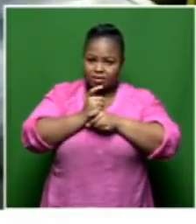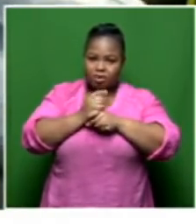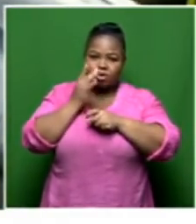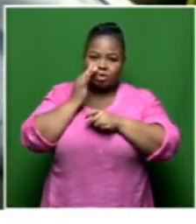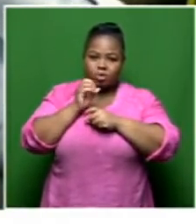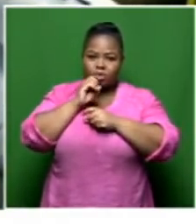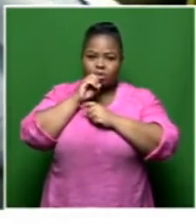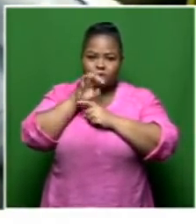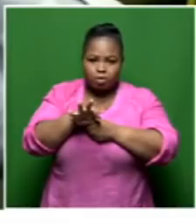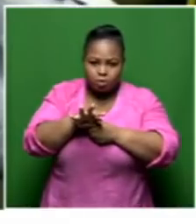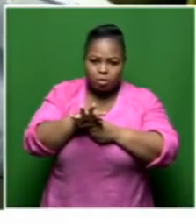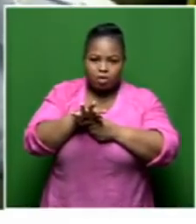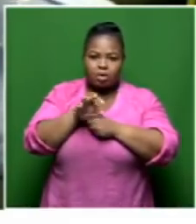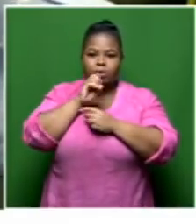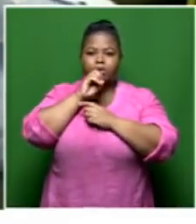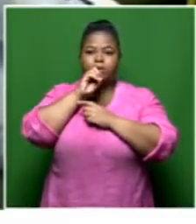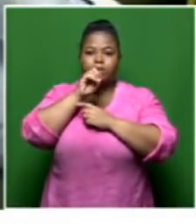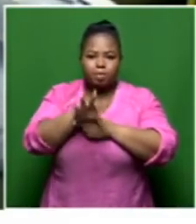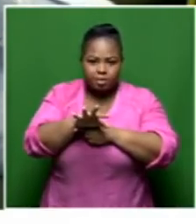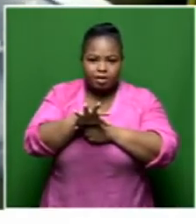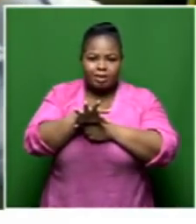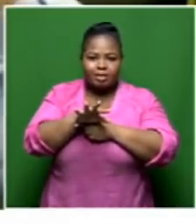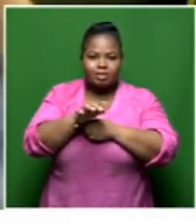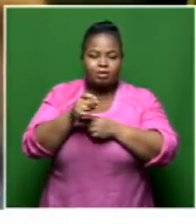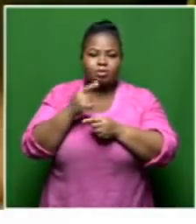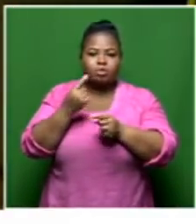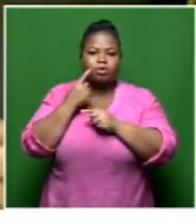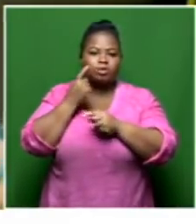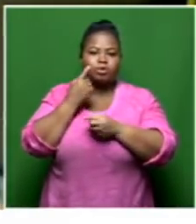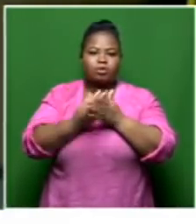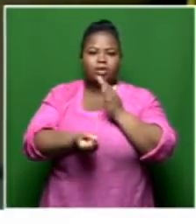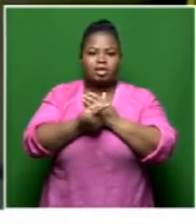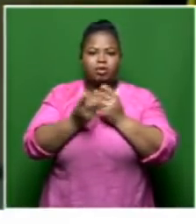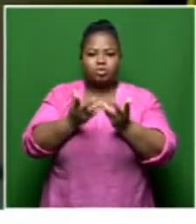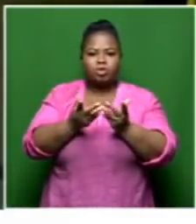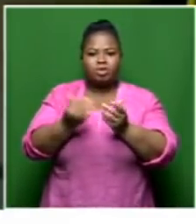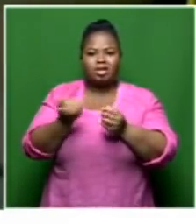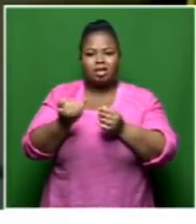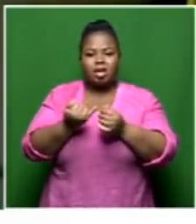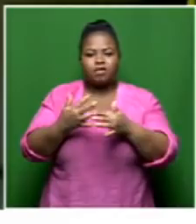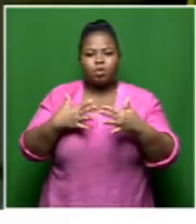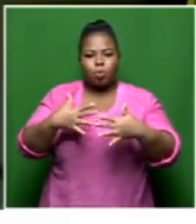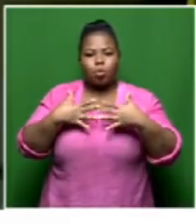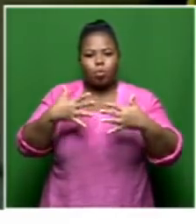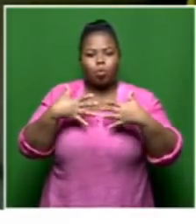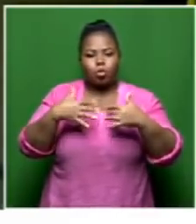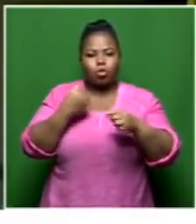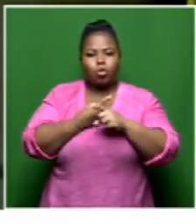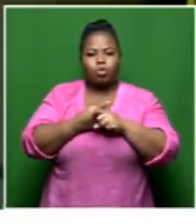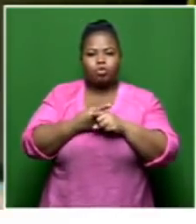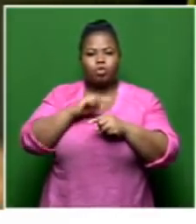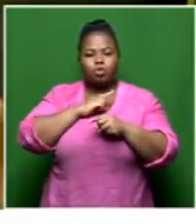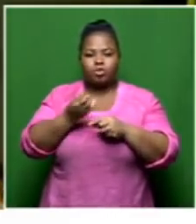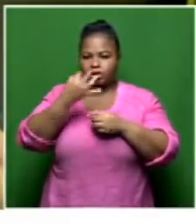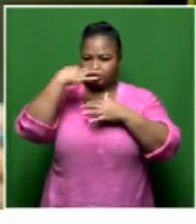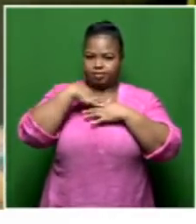breathes out, that happens to the mask. So it's almost got its own exhaust system,